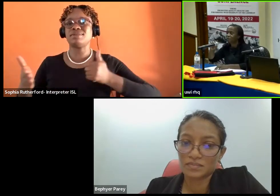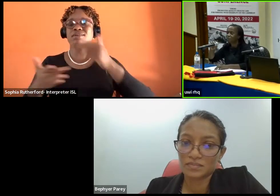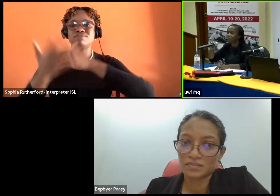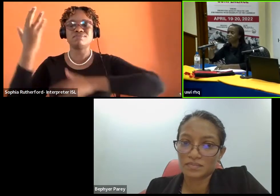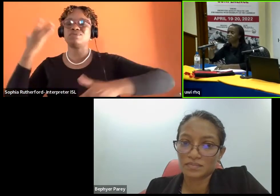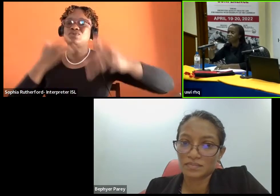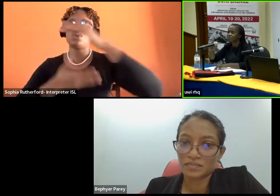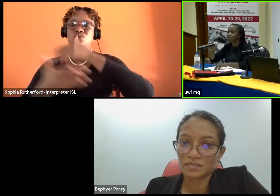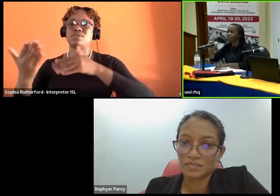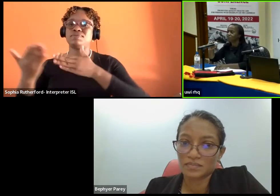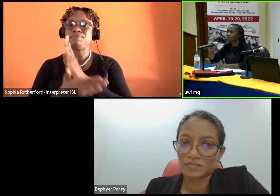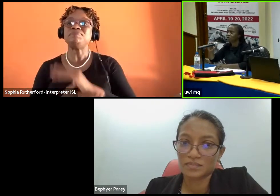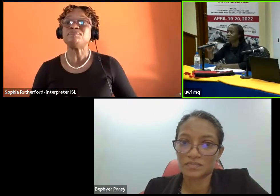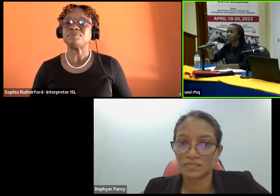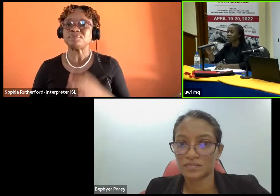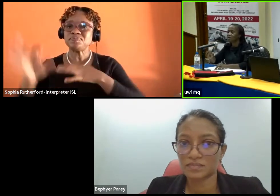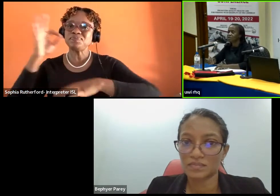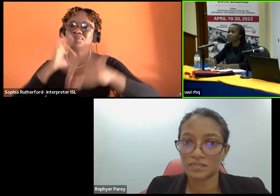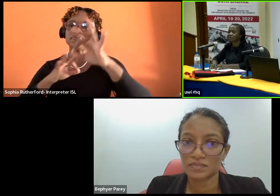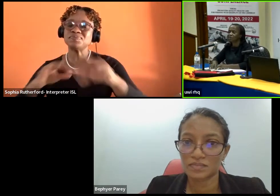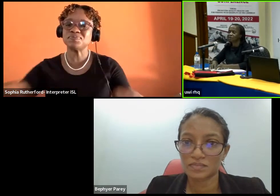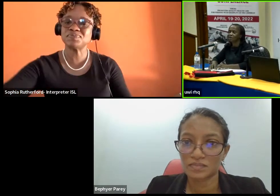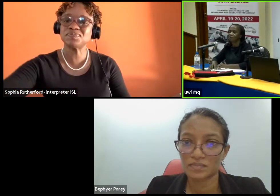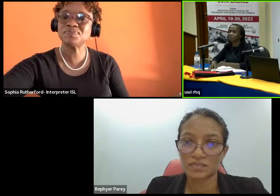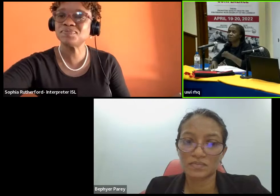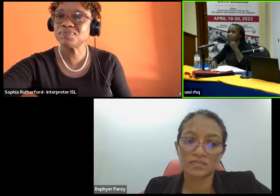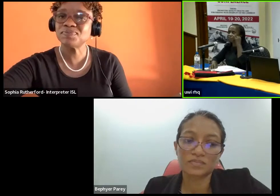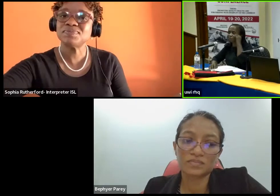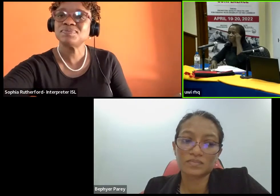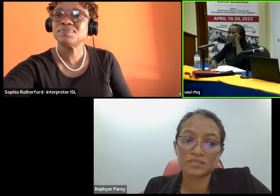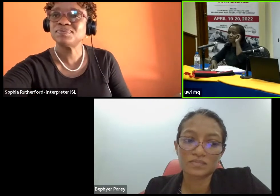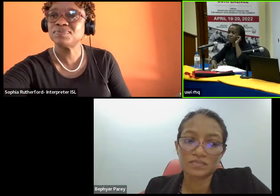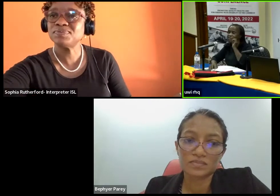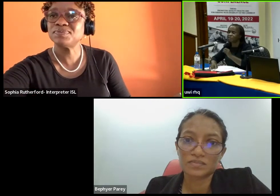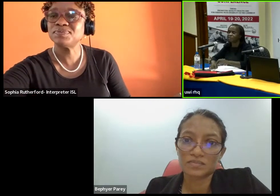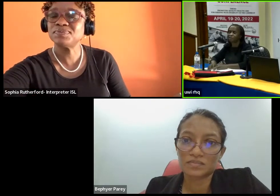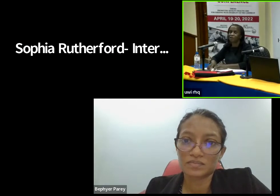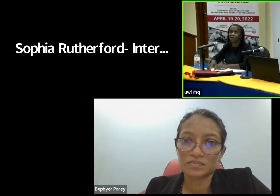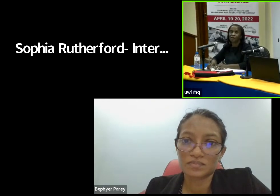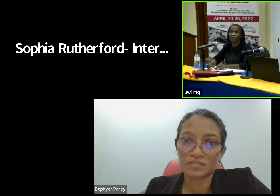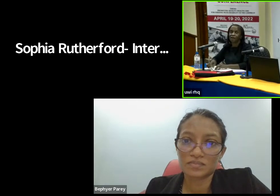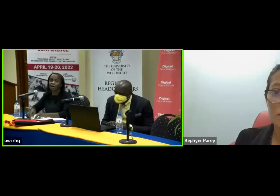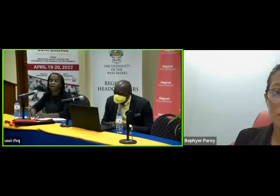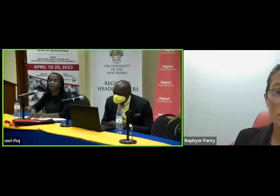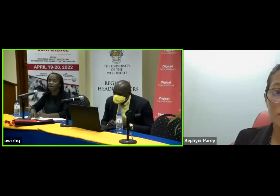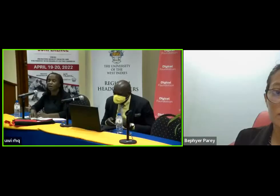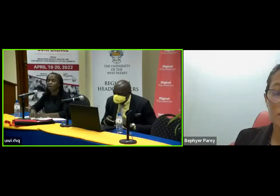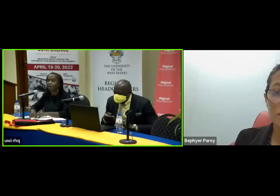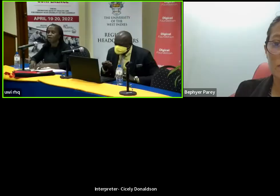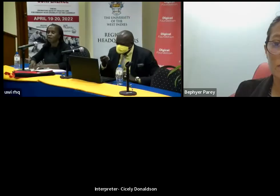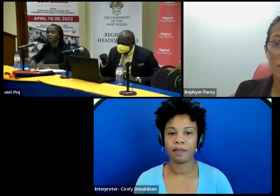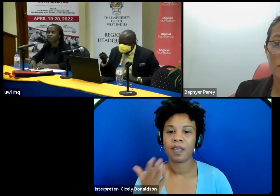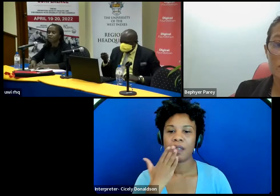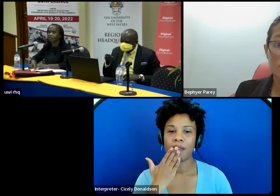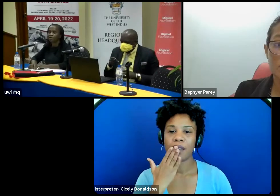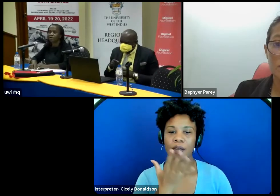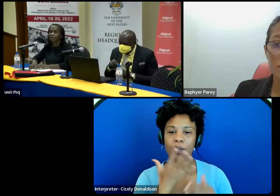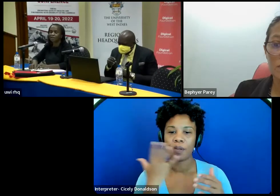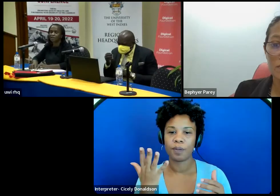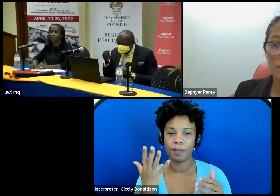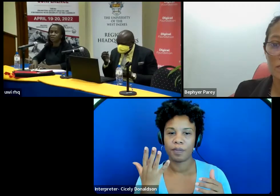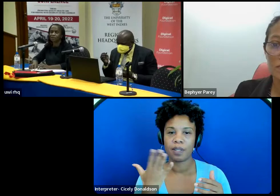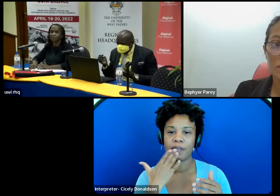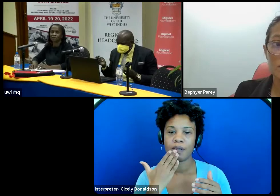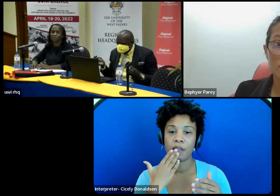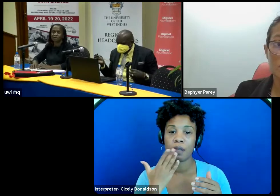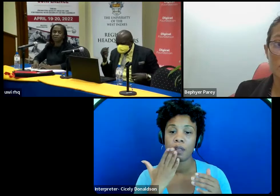Thank you very much for that intervention. Any other, and thank you, Dr. Alexis. Good morning,